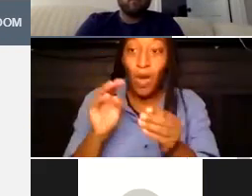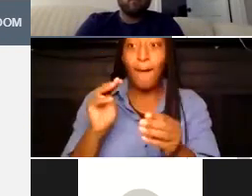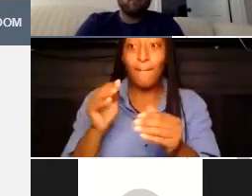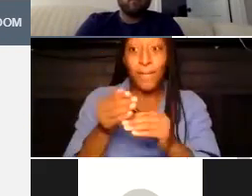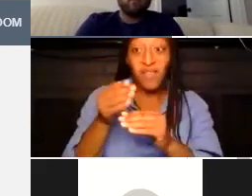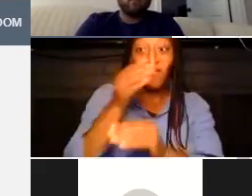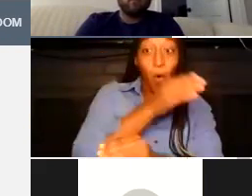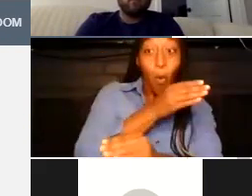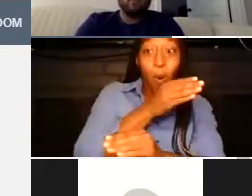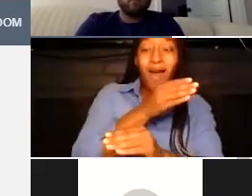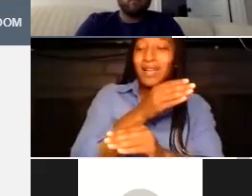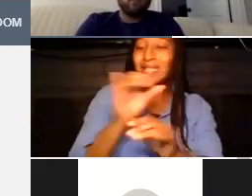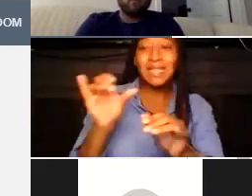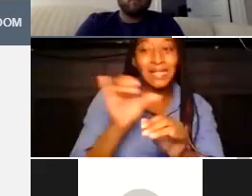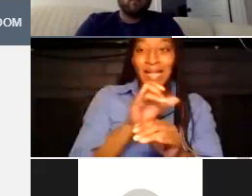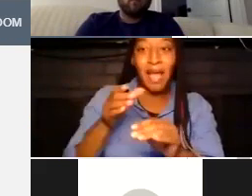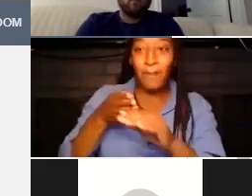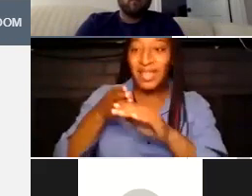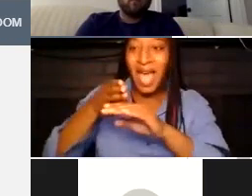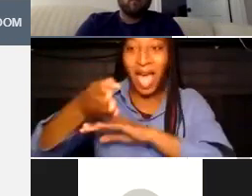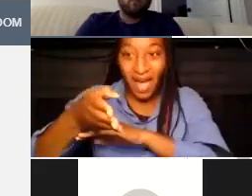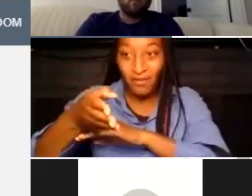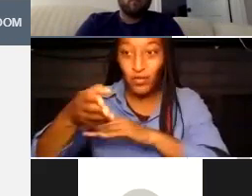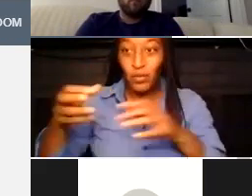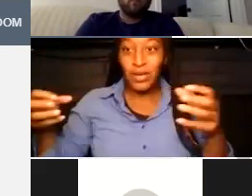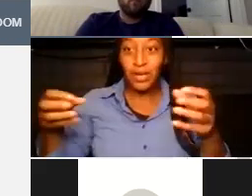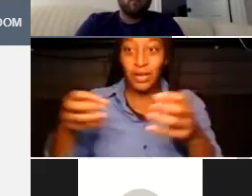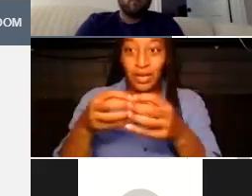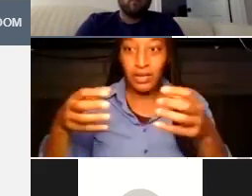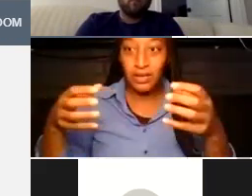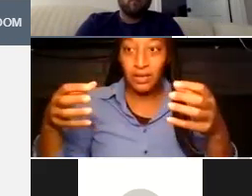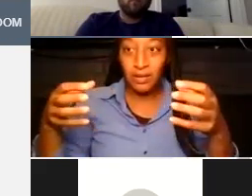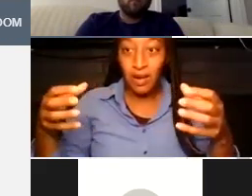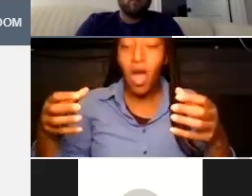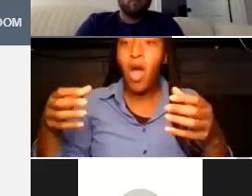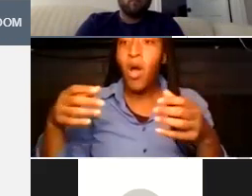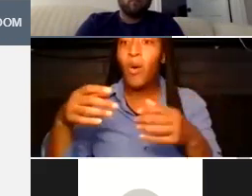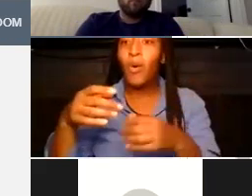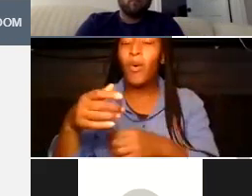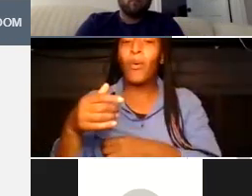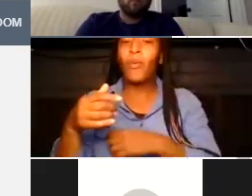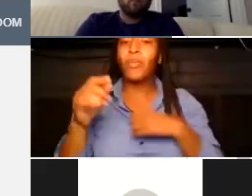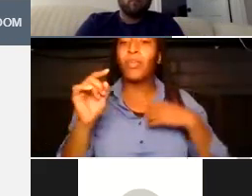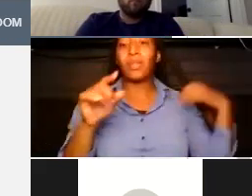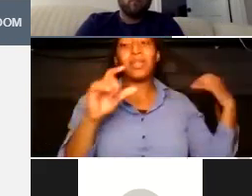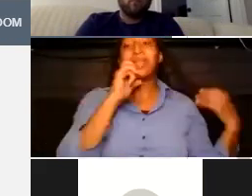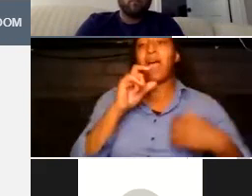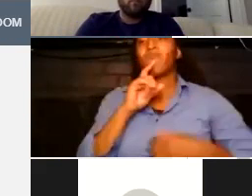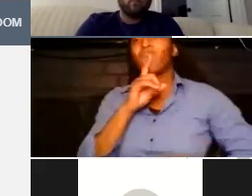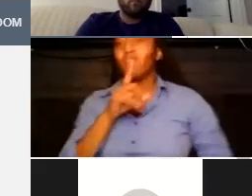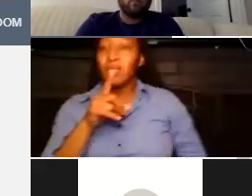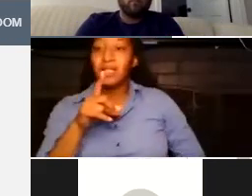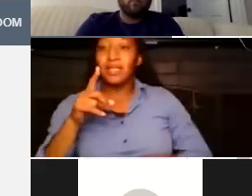Okay. Now, fortunately for you, we don't really get into the math of this type of collision because it's a little